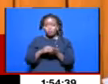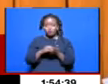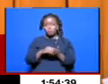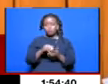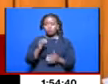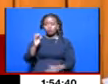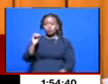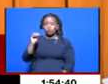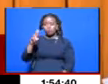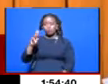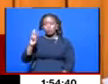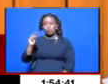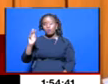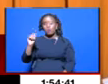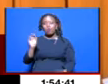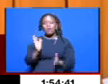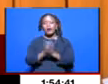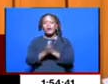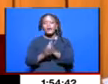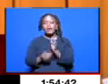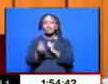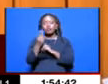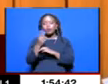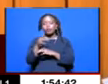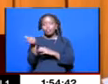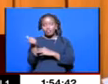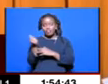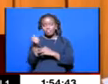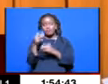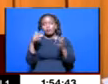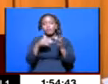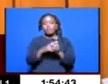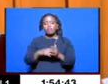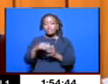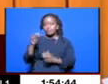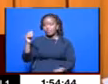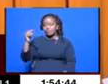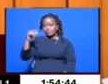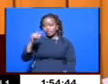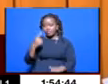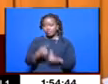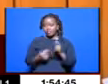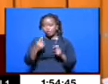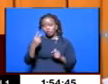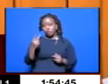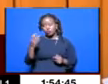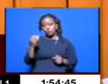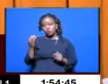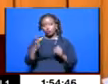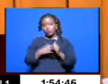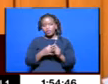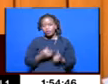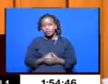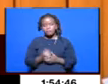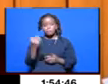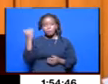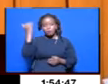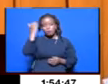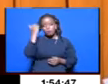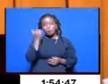and 12 others versus AG 2008. The court, consisting